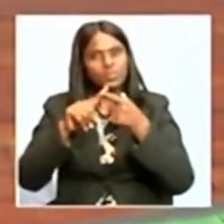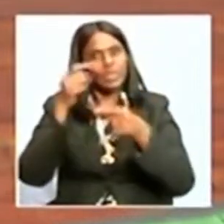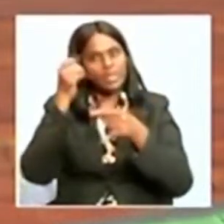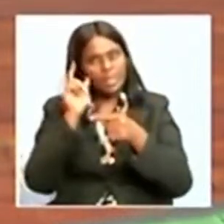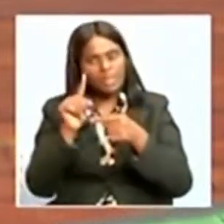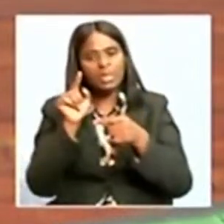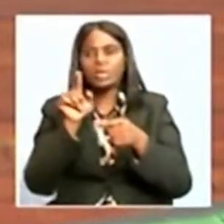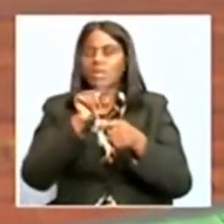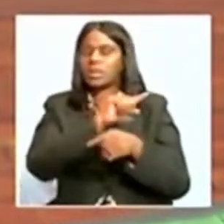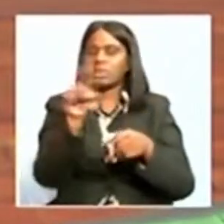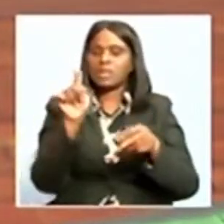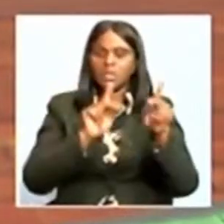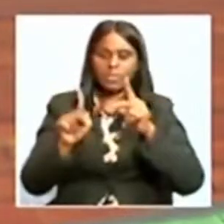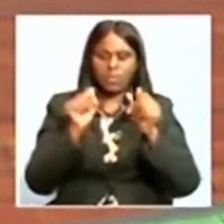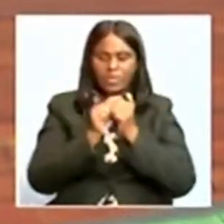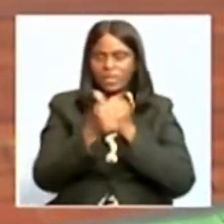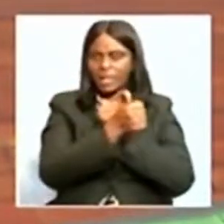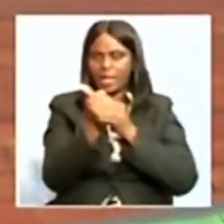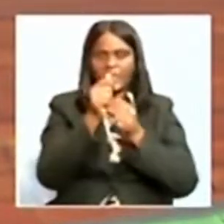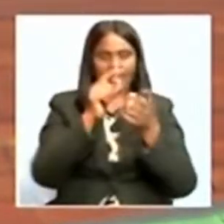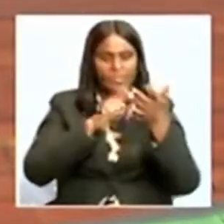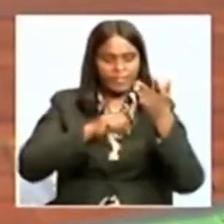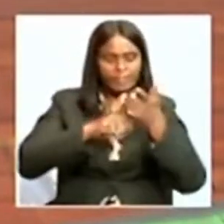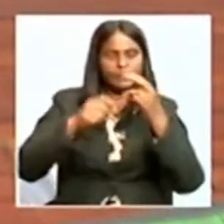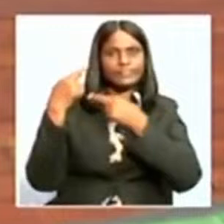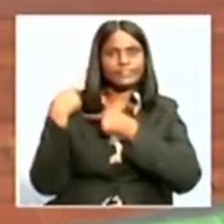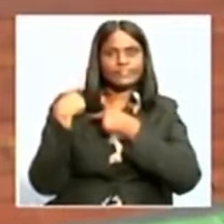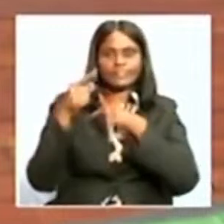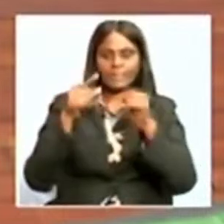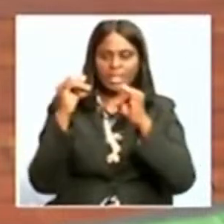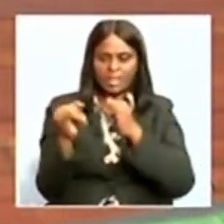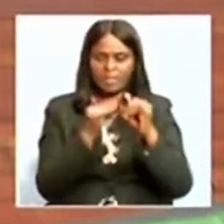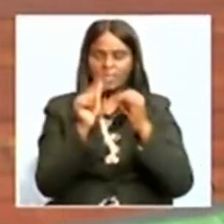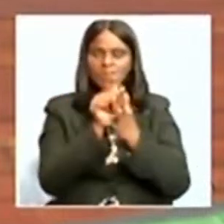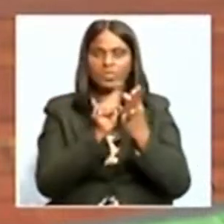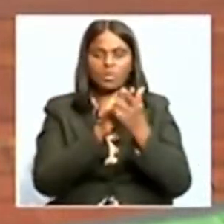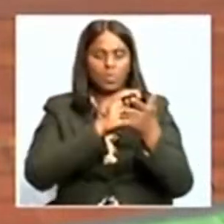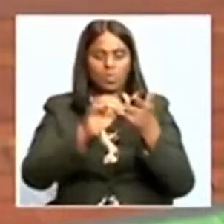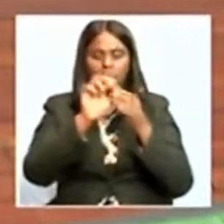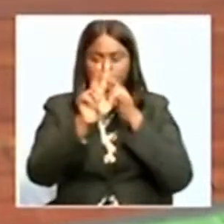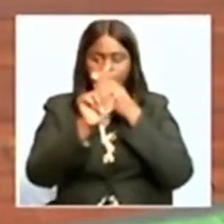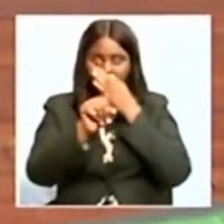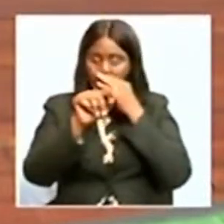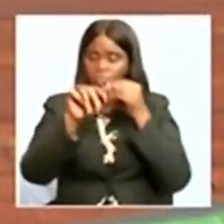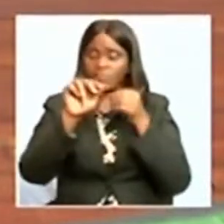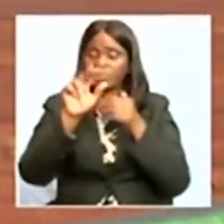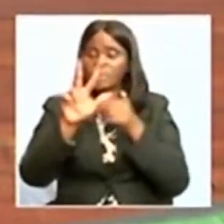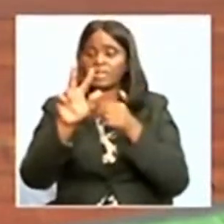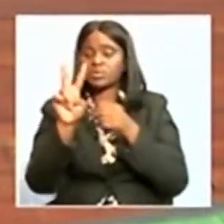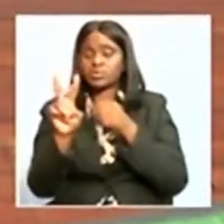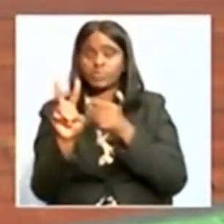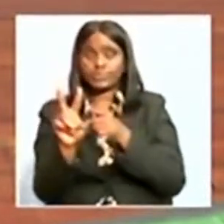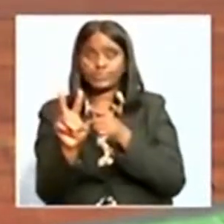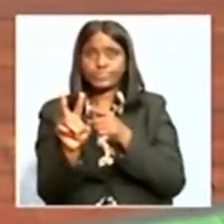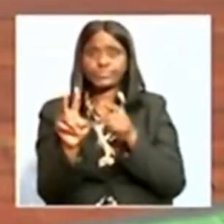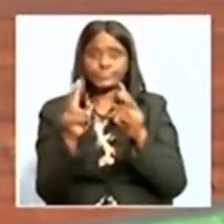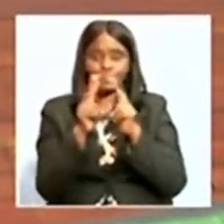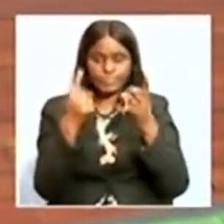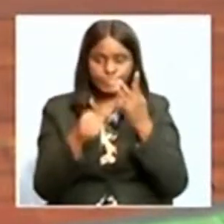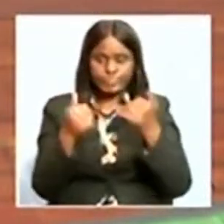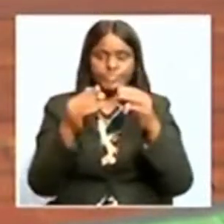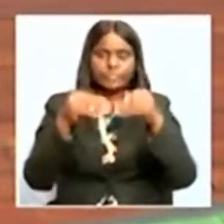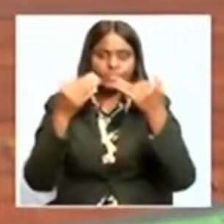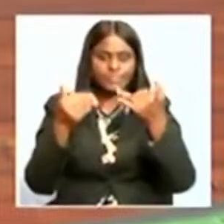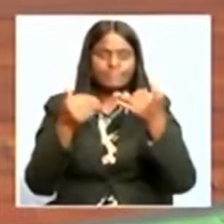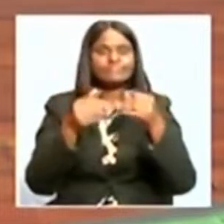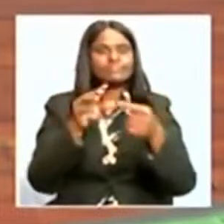by citizens and those tasked to implement the law. Clause 3 amends Section 32 so as to